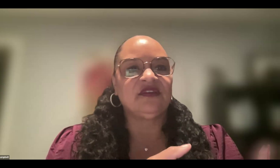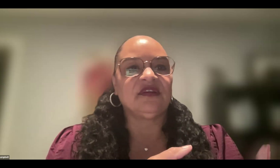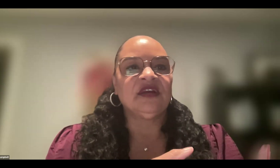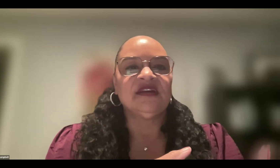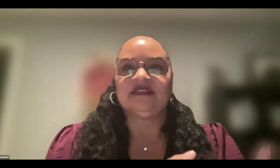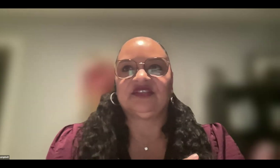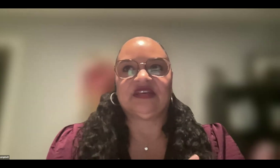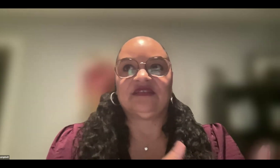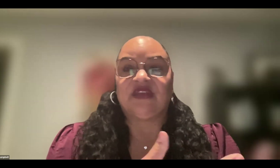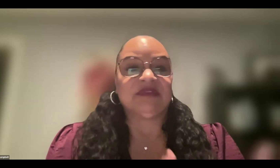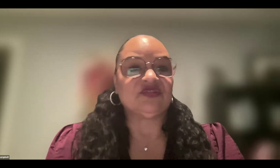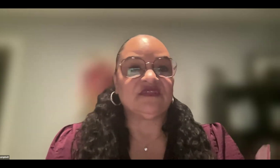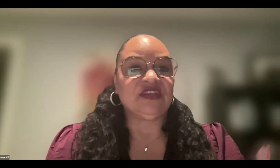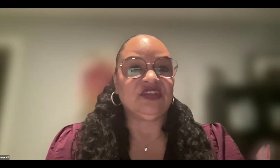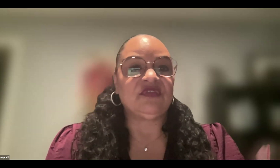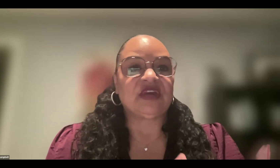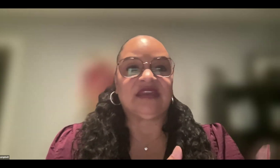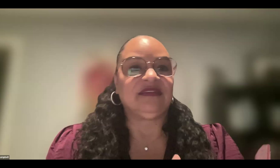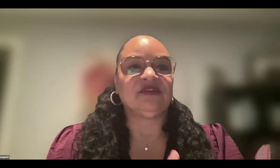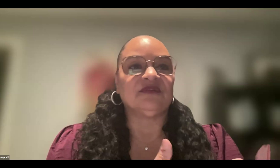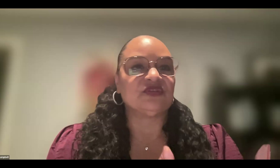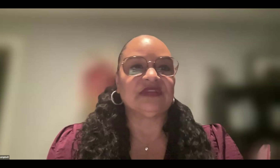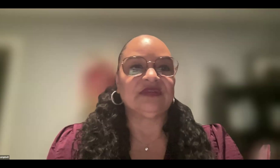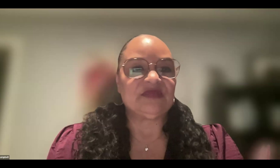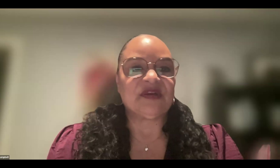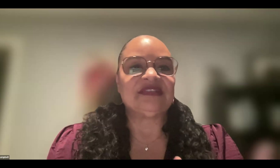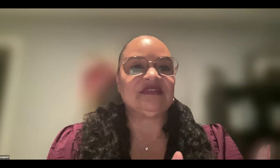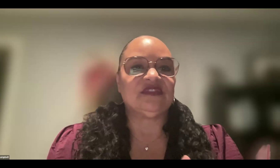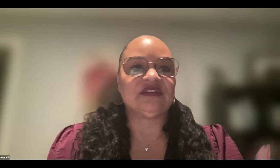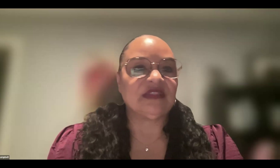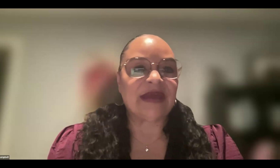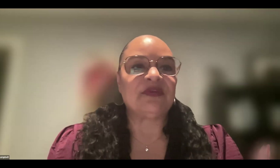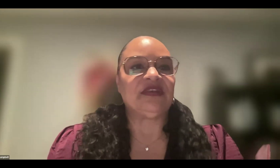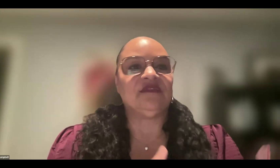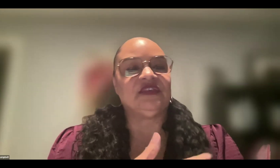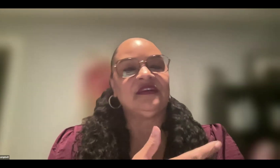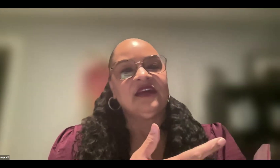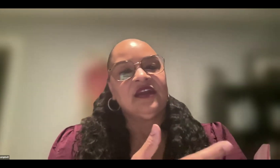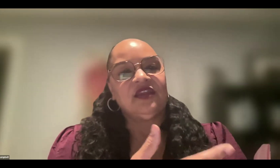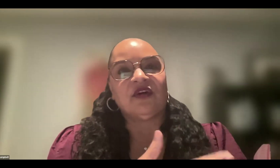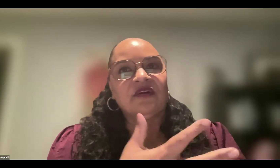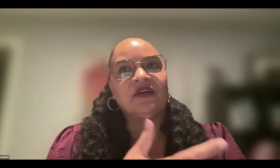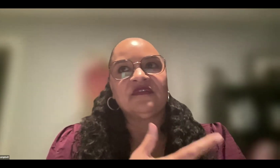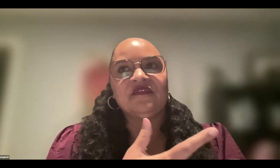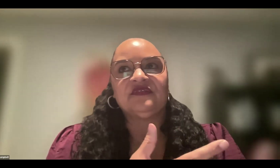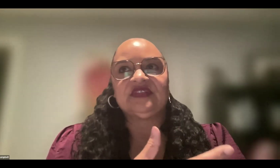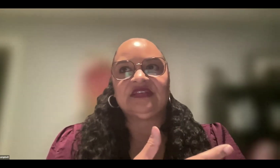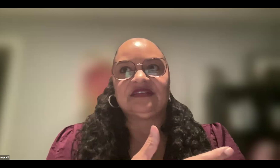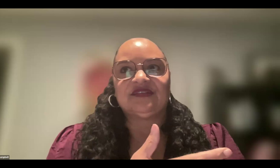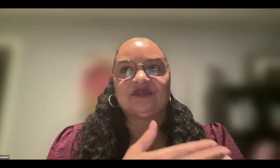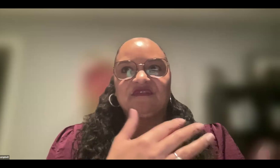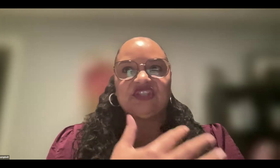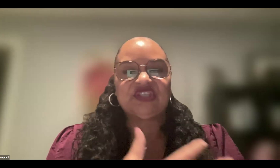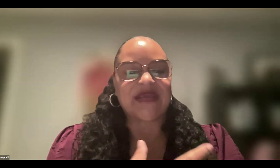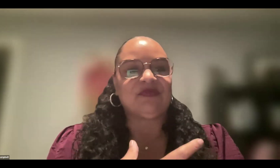services under, such as family-driven and youth-guided and culturally responsive and collaborative, and all of those things